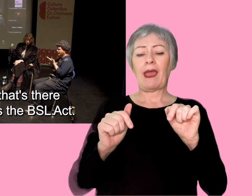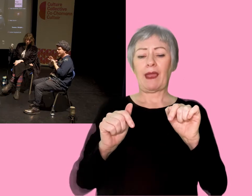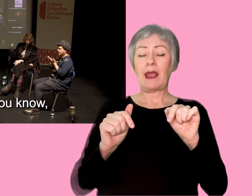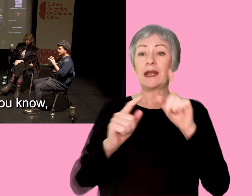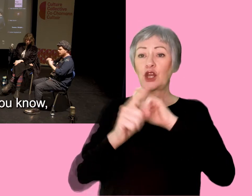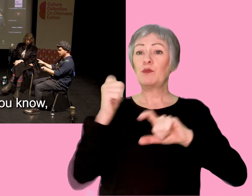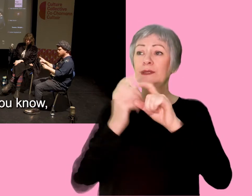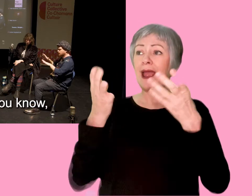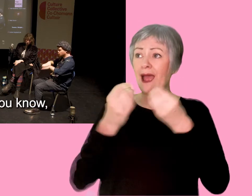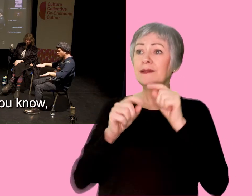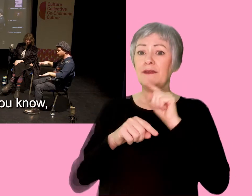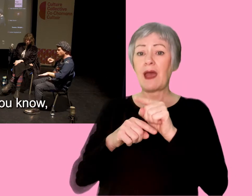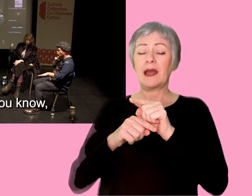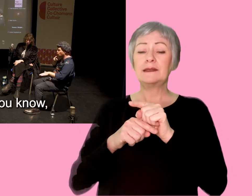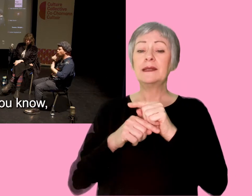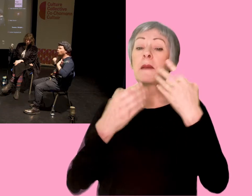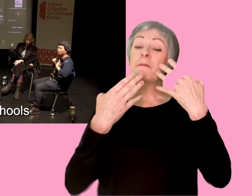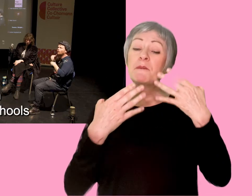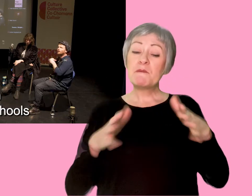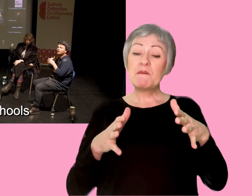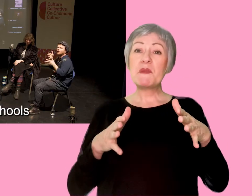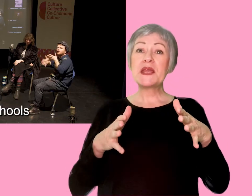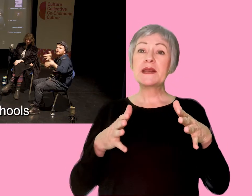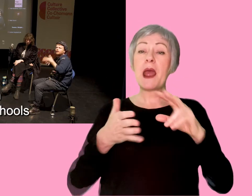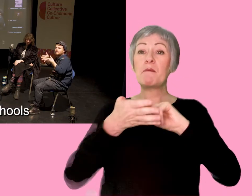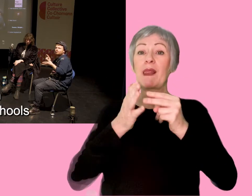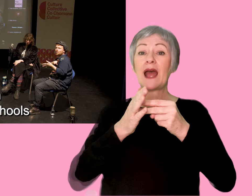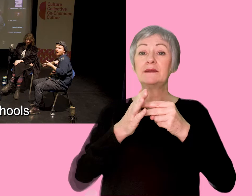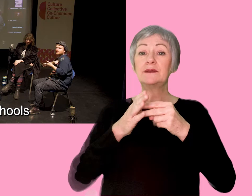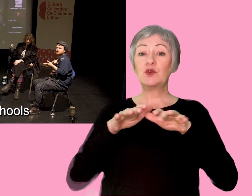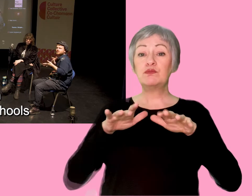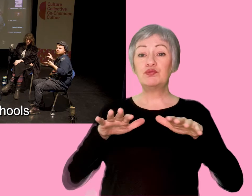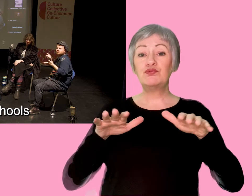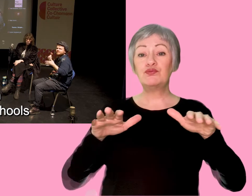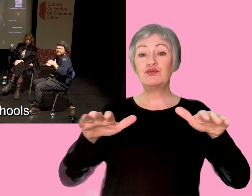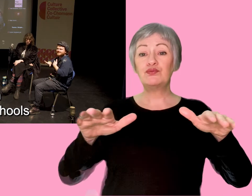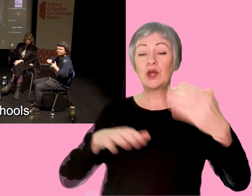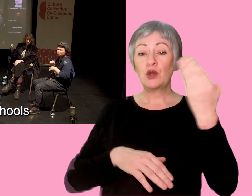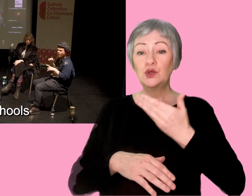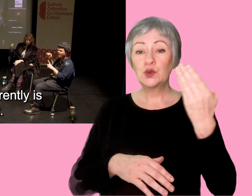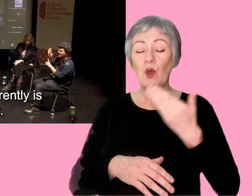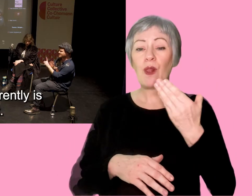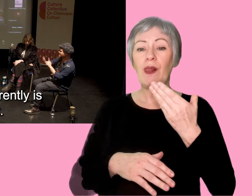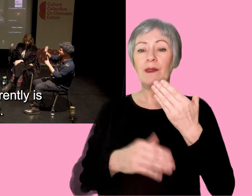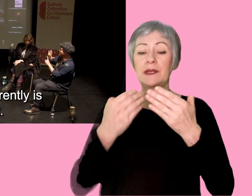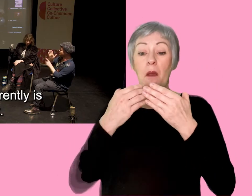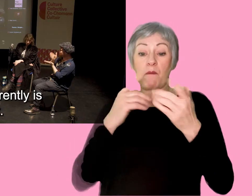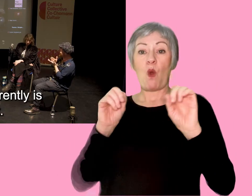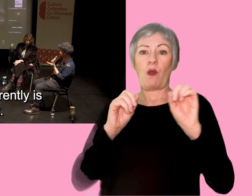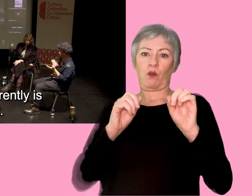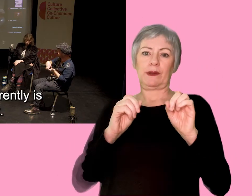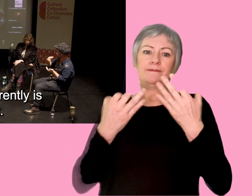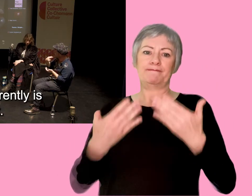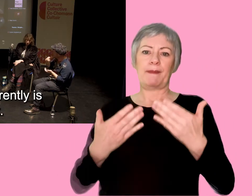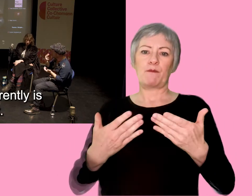Act, and that it has been, there is a plan to roll that out in schools more than what it currently